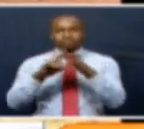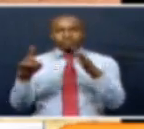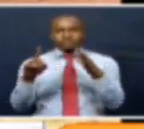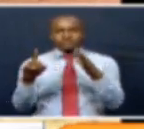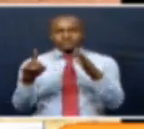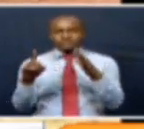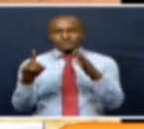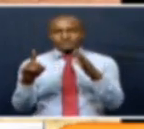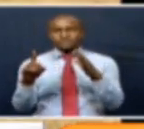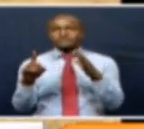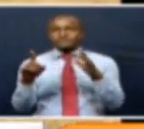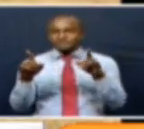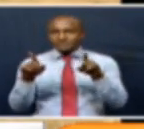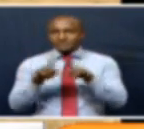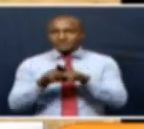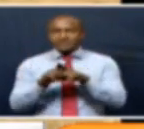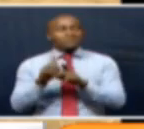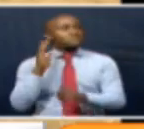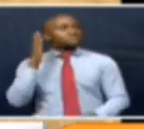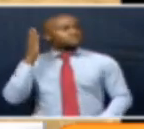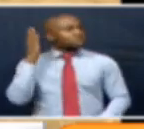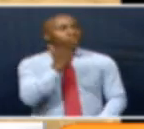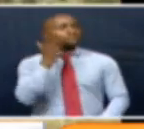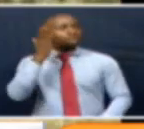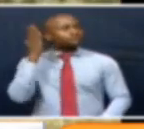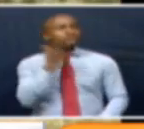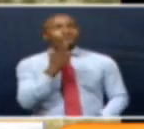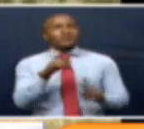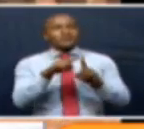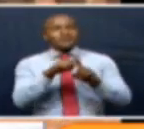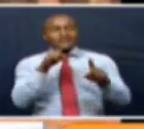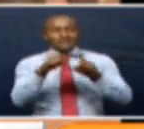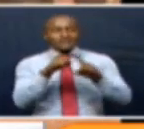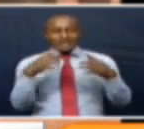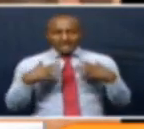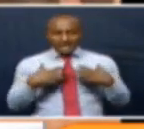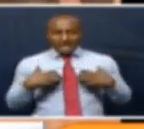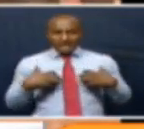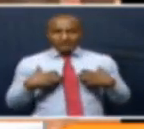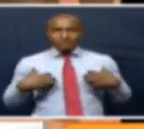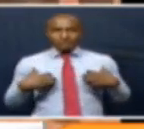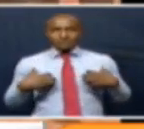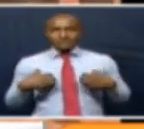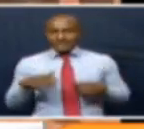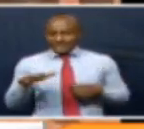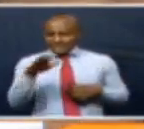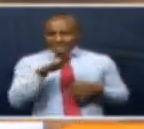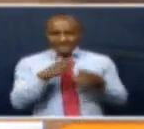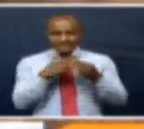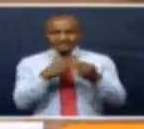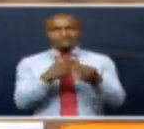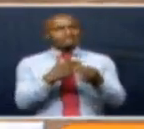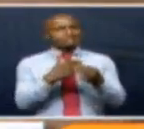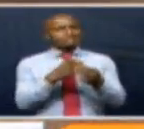also turned machetes indiscriminately on livestock. Area leaders condemning the incident.